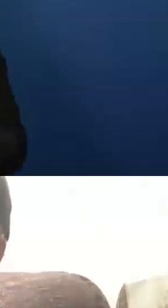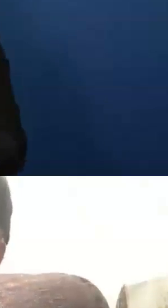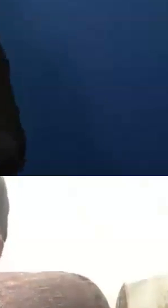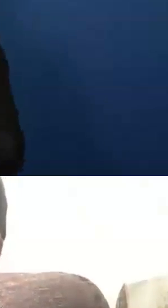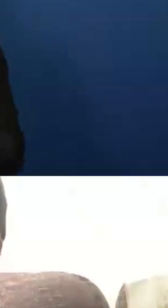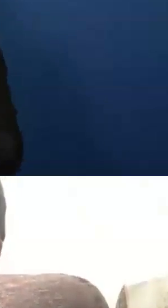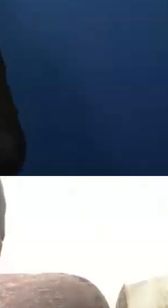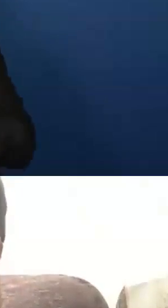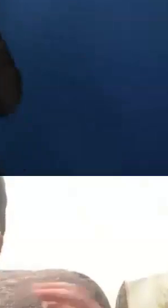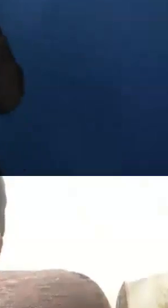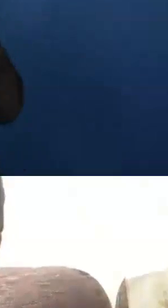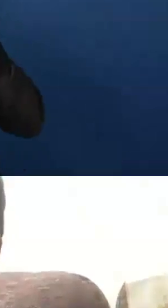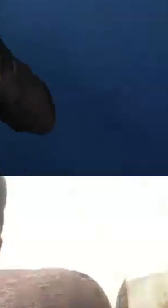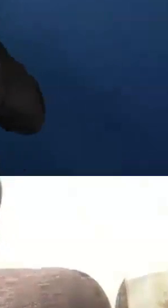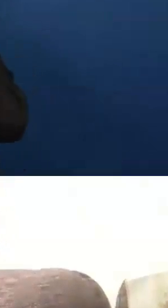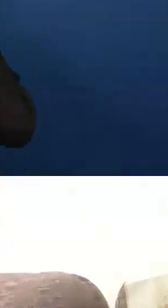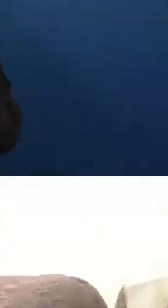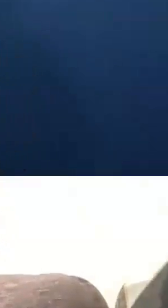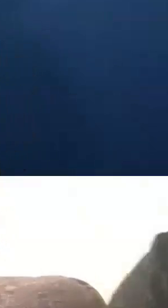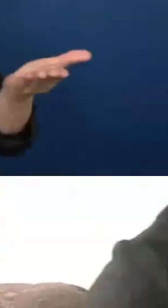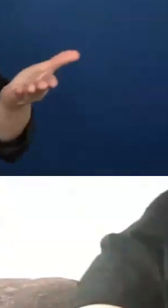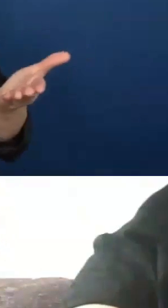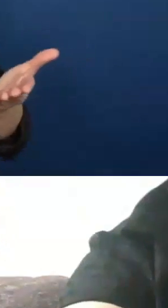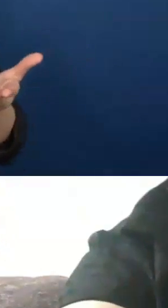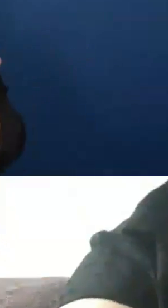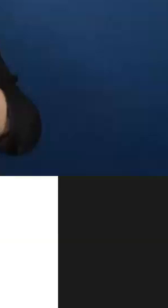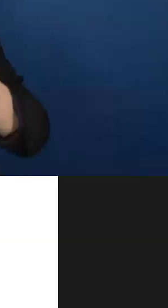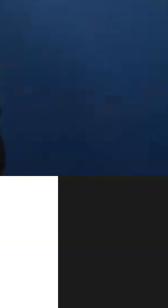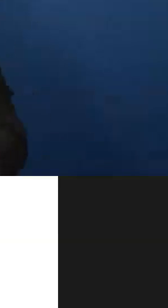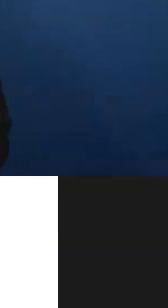those individuals need to also understand this. Yeah.